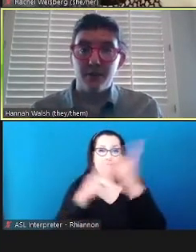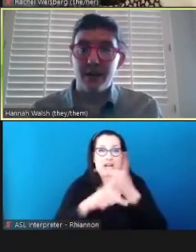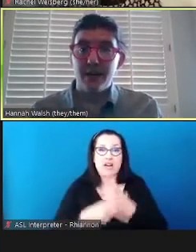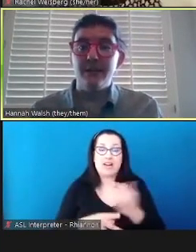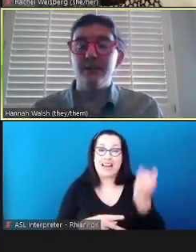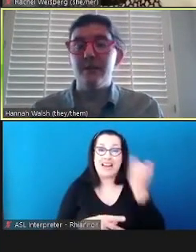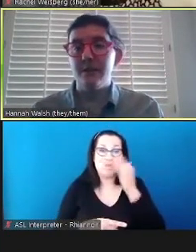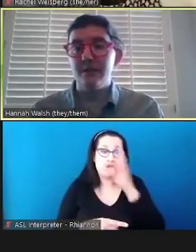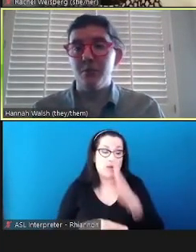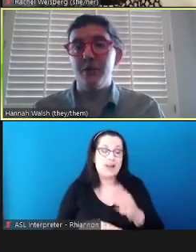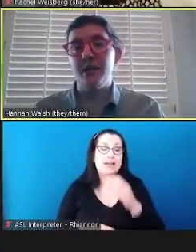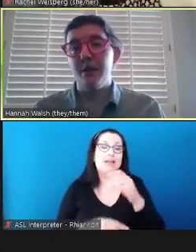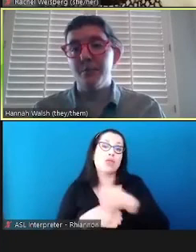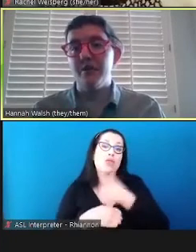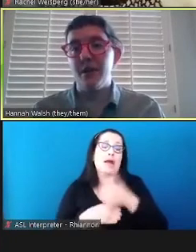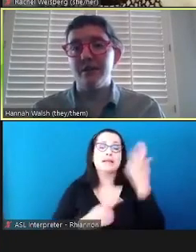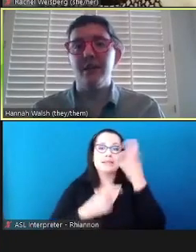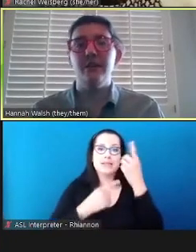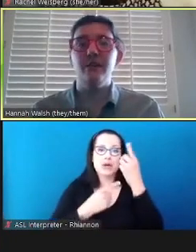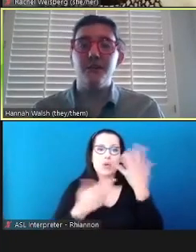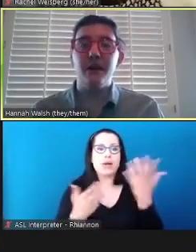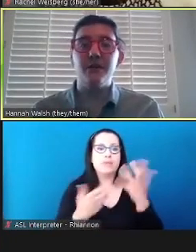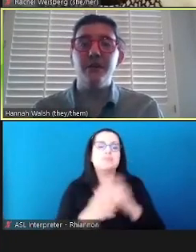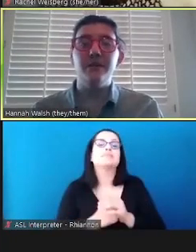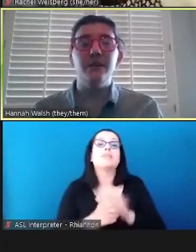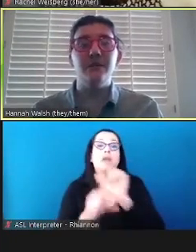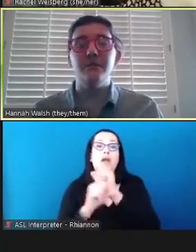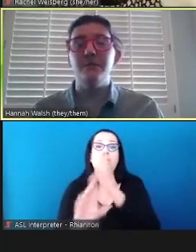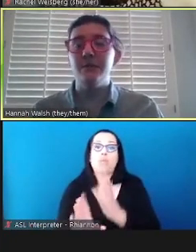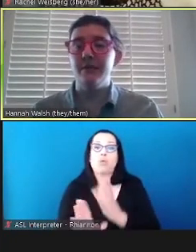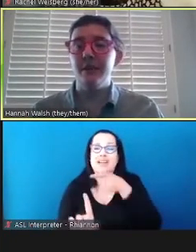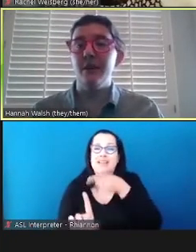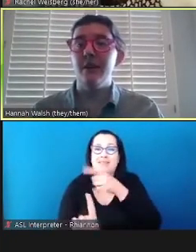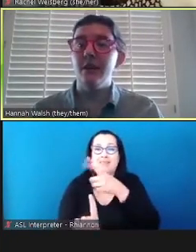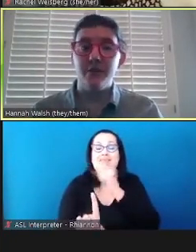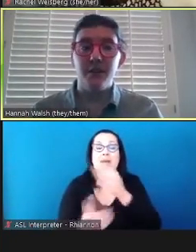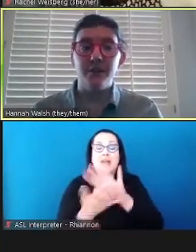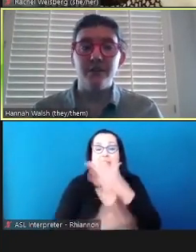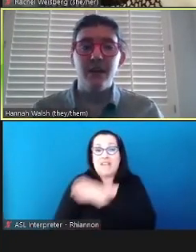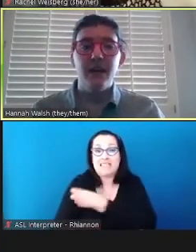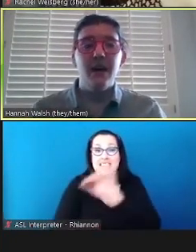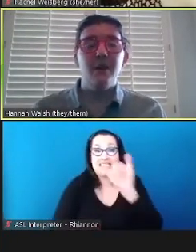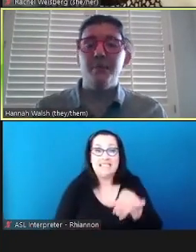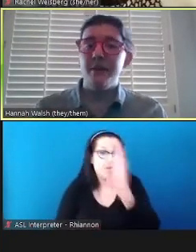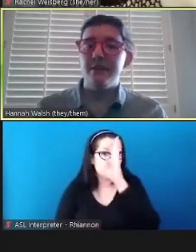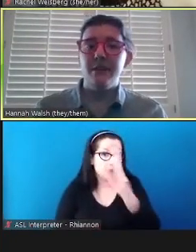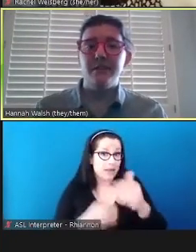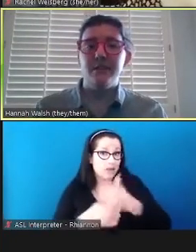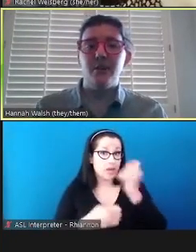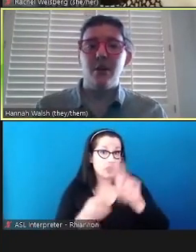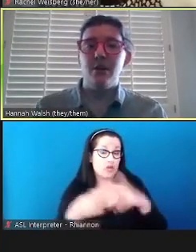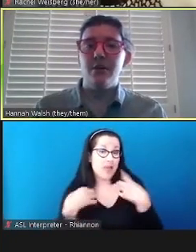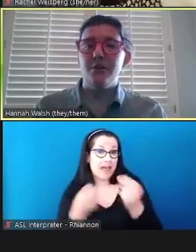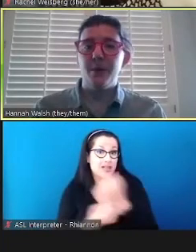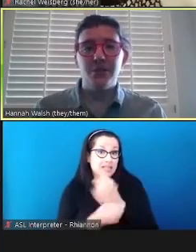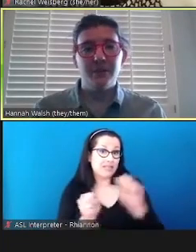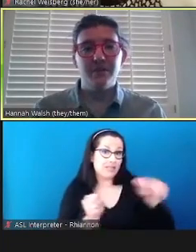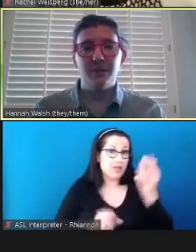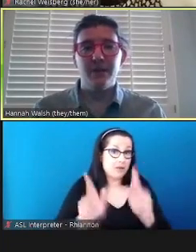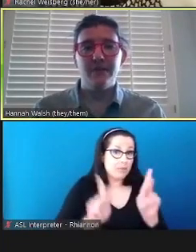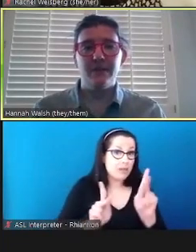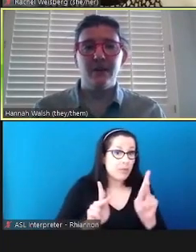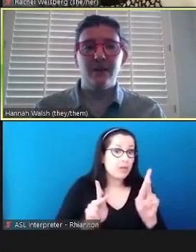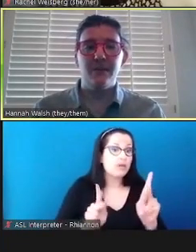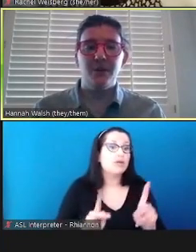direct threat? Is this employee not being vaccinated a direct threat to the health and safety of others? Things to consider are duration